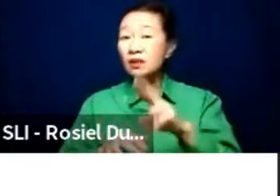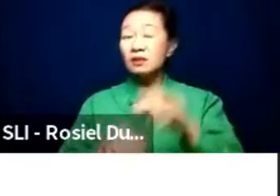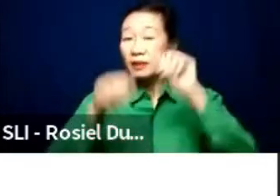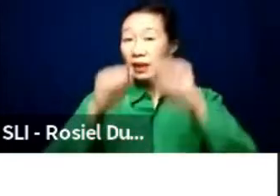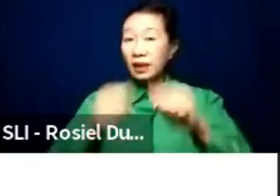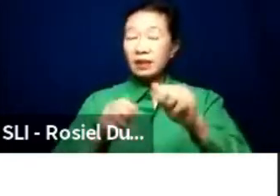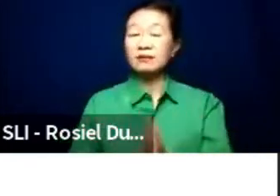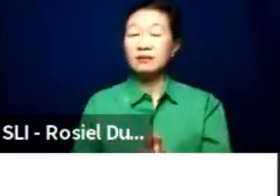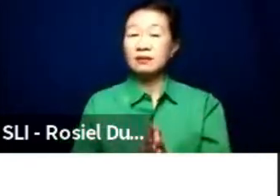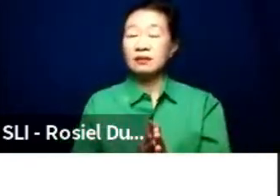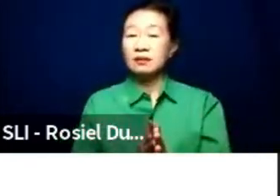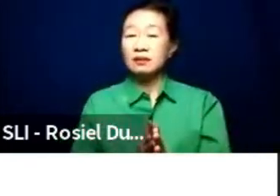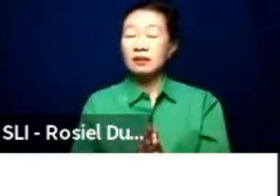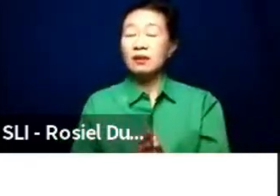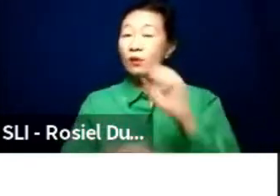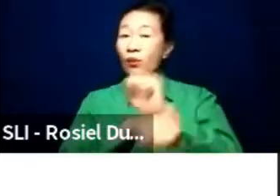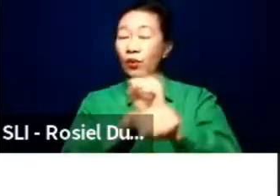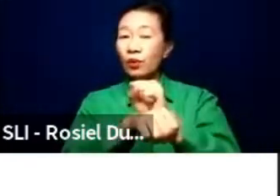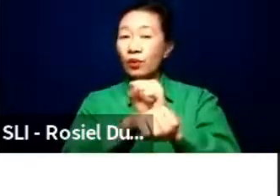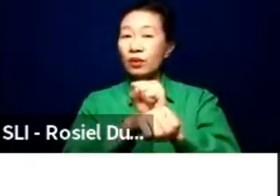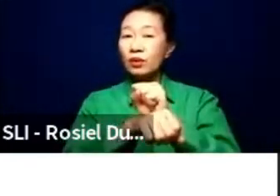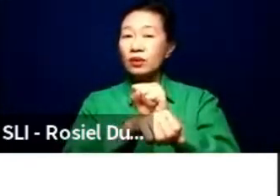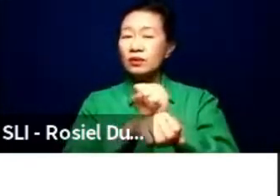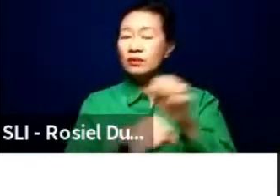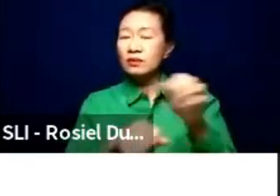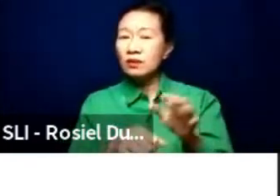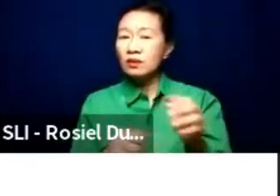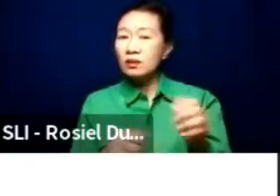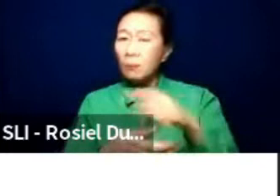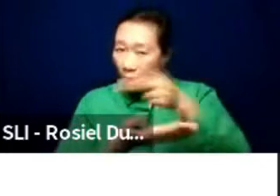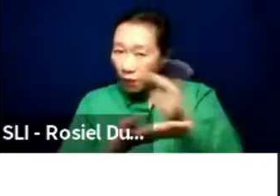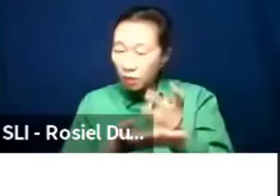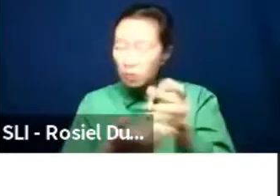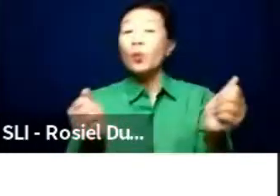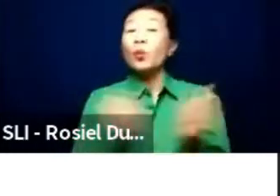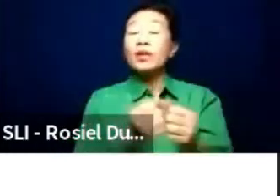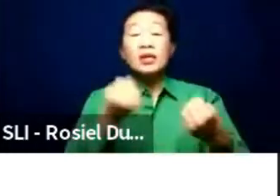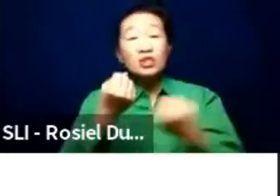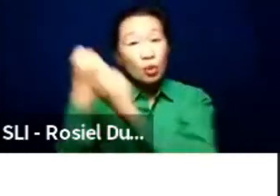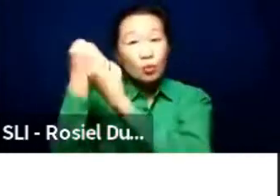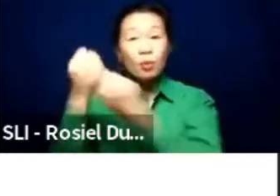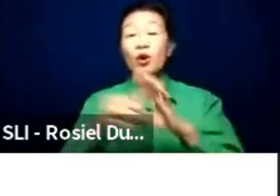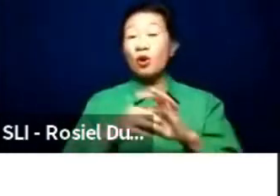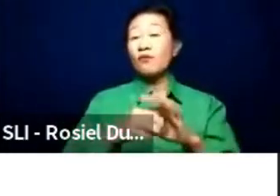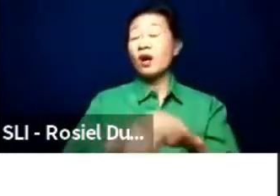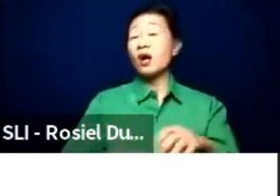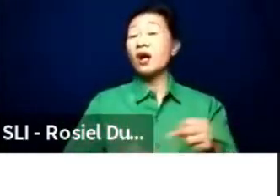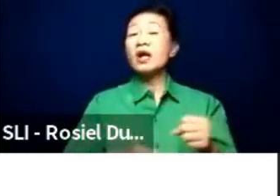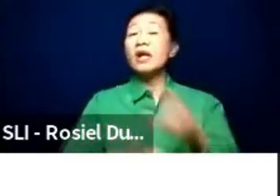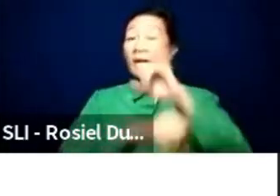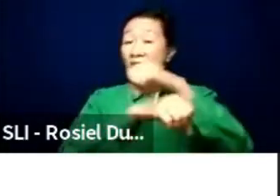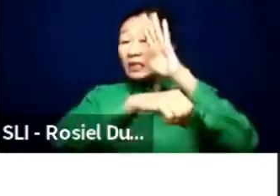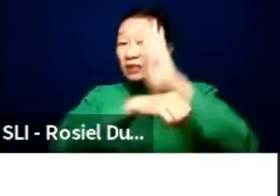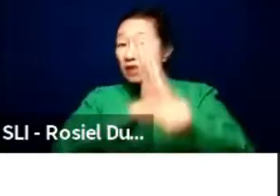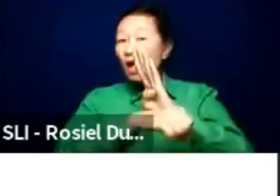can work, real work, but with the support of a job coach. Work in a job site